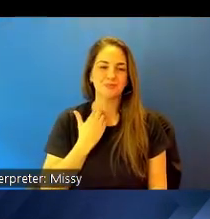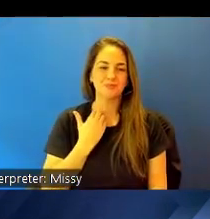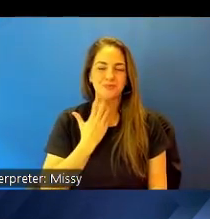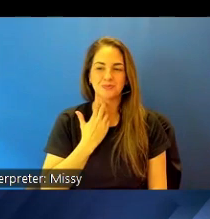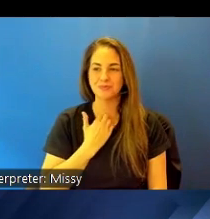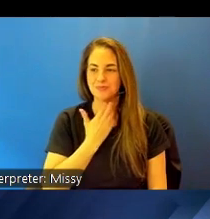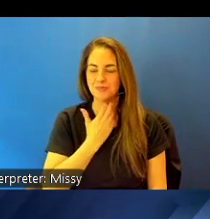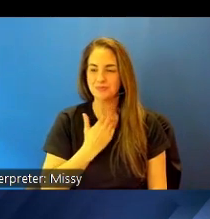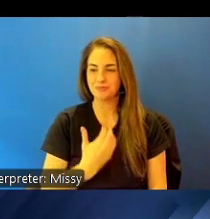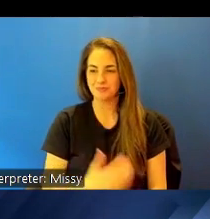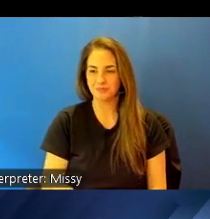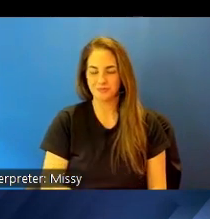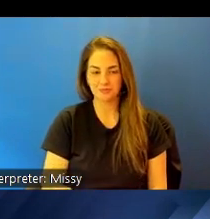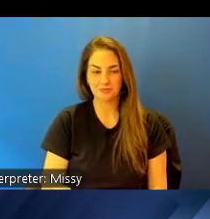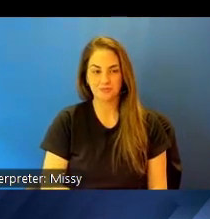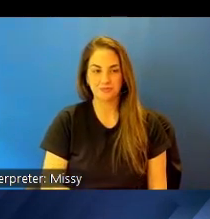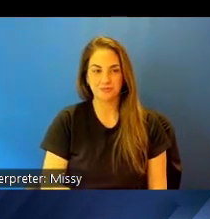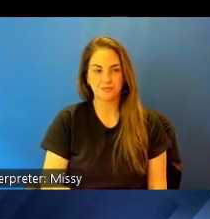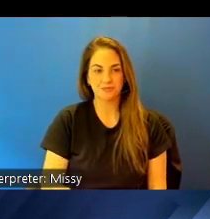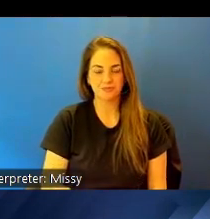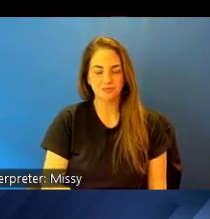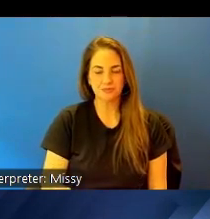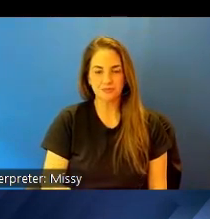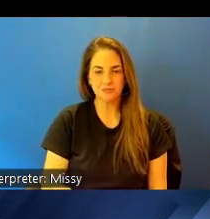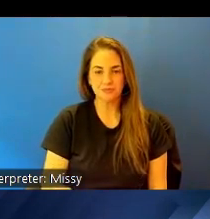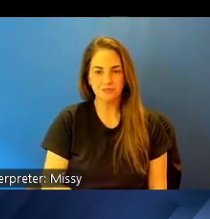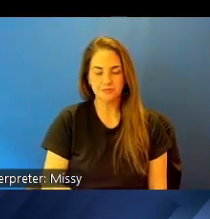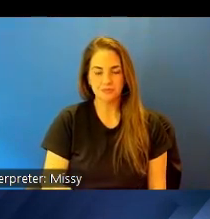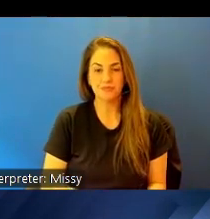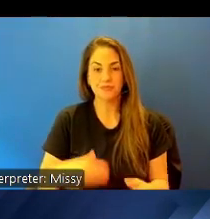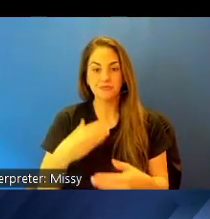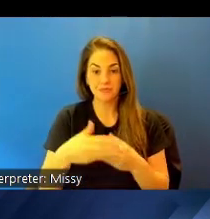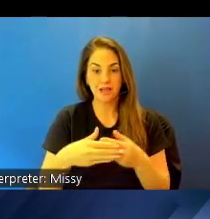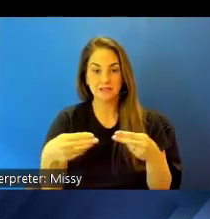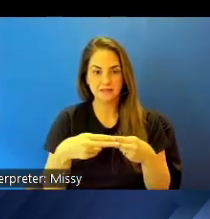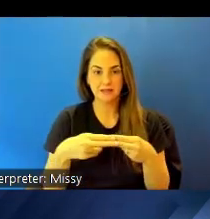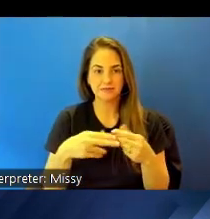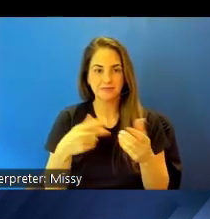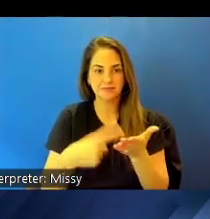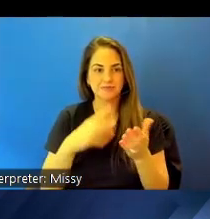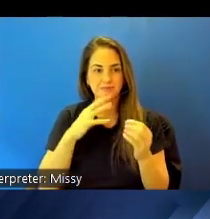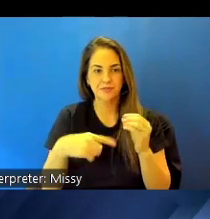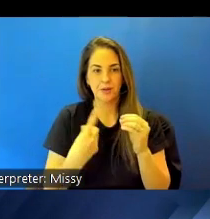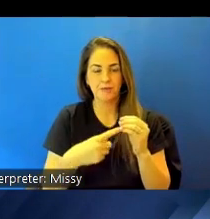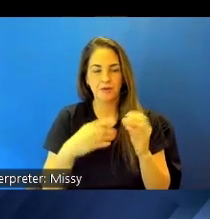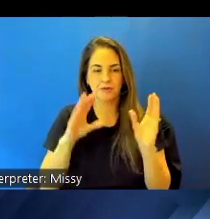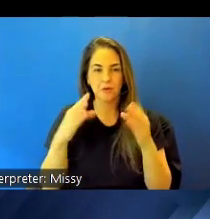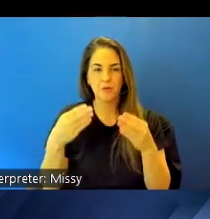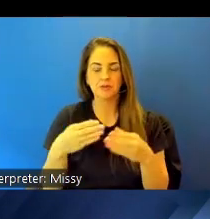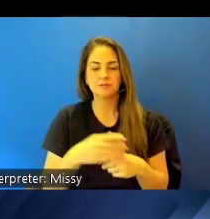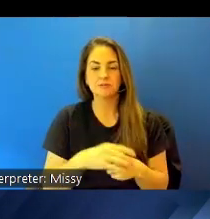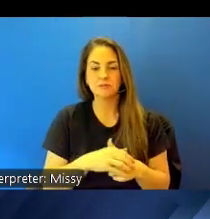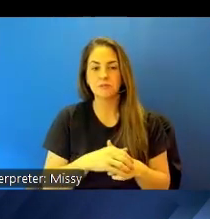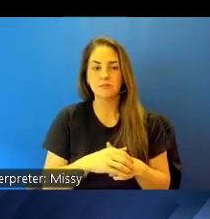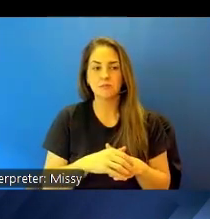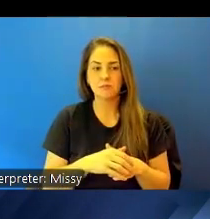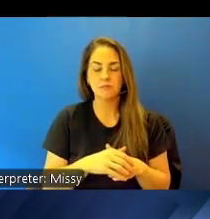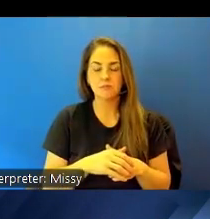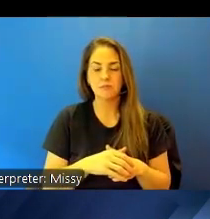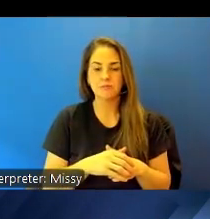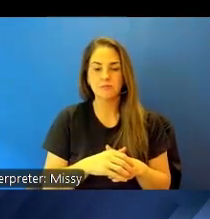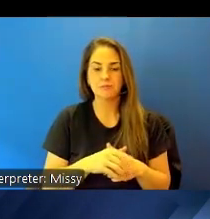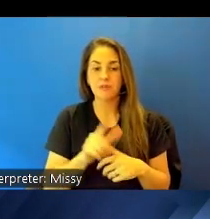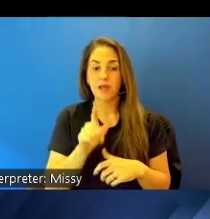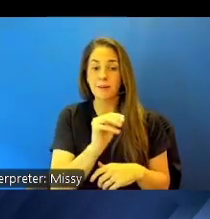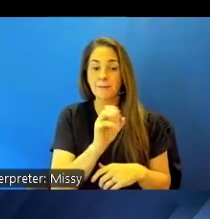So this next slide talks about our other key area of focus. So moving away from the